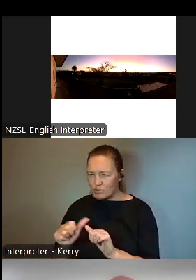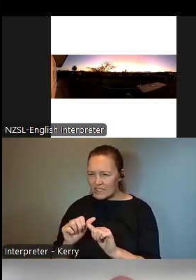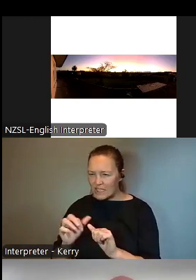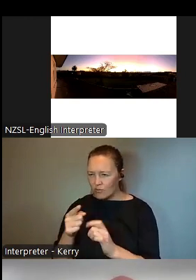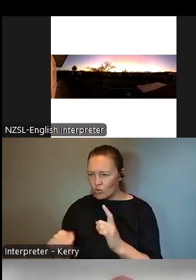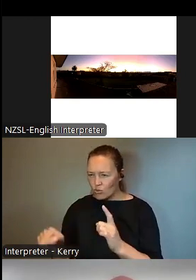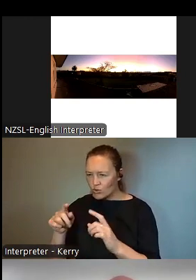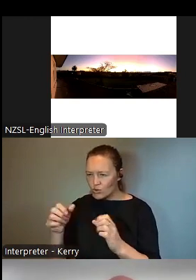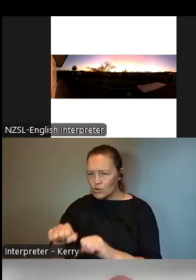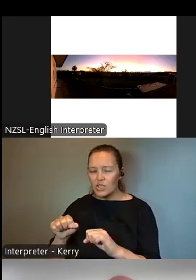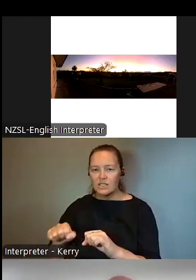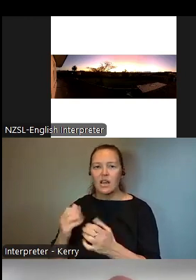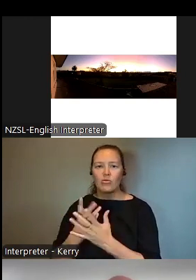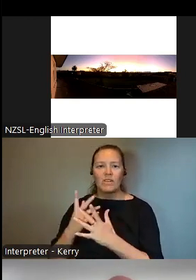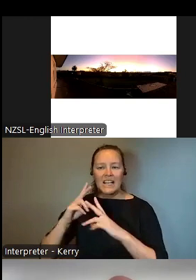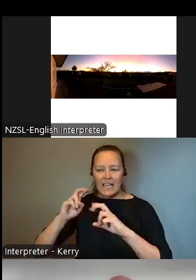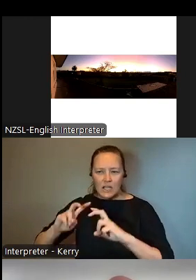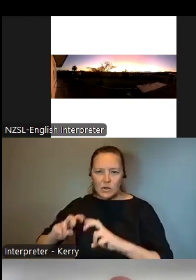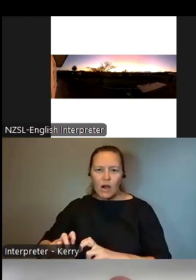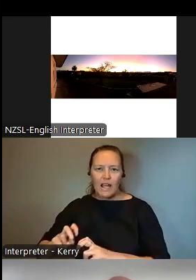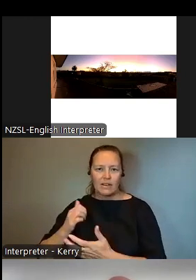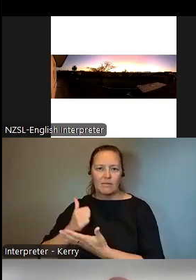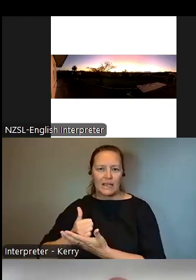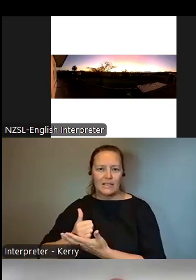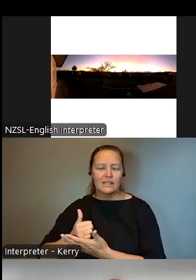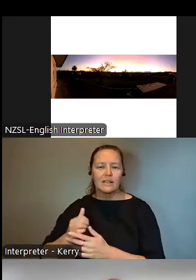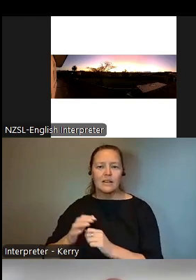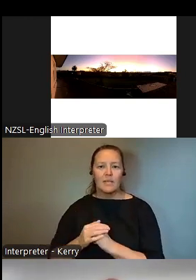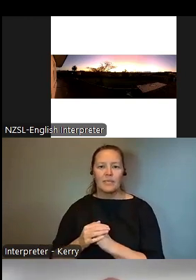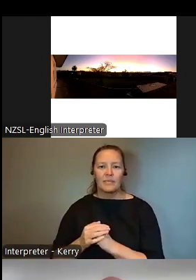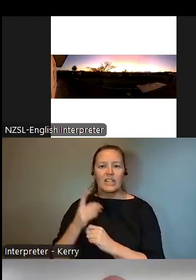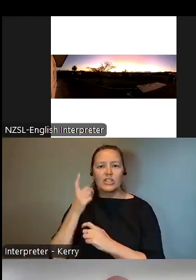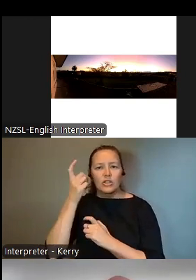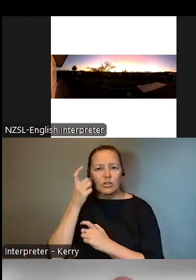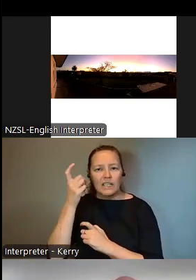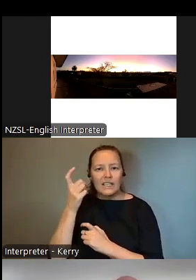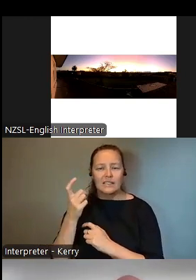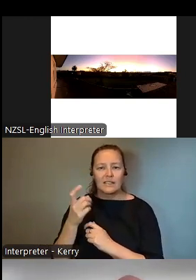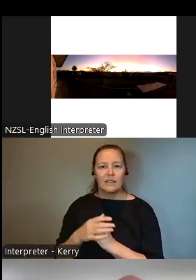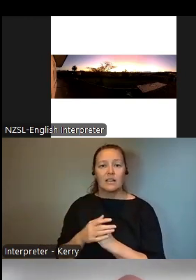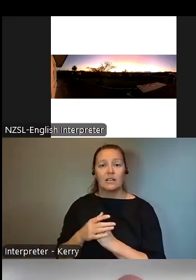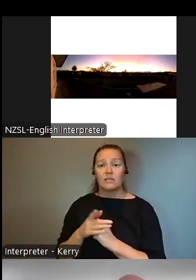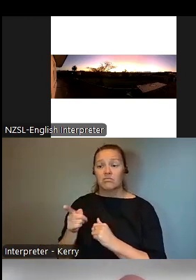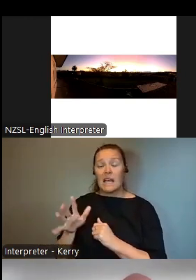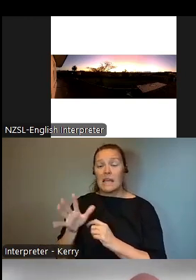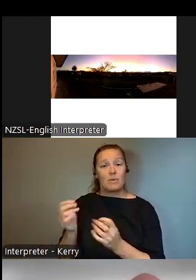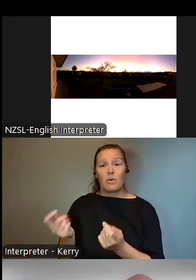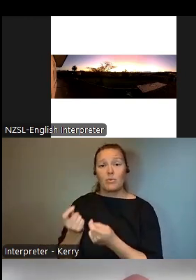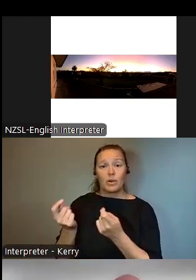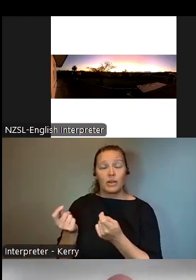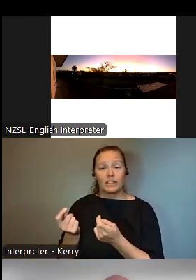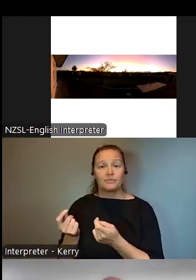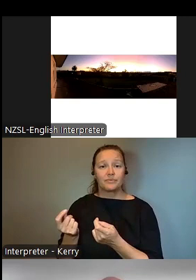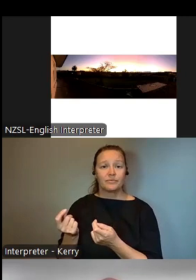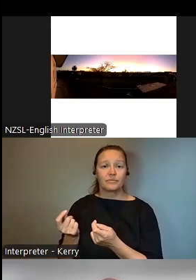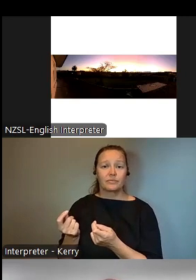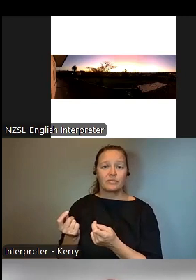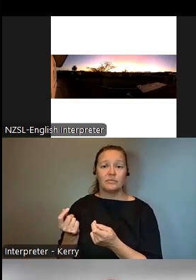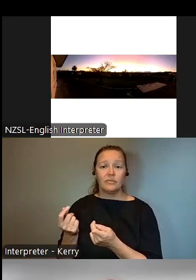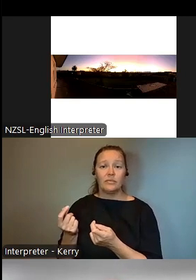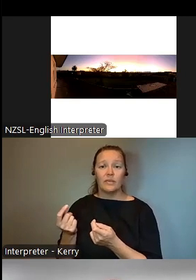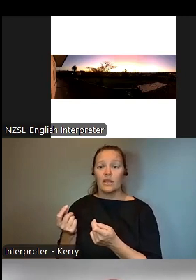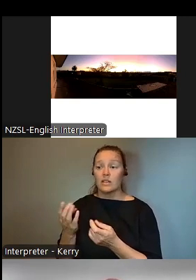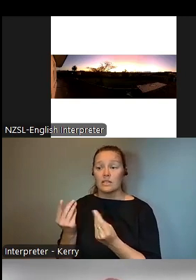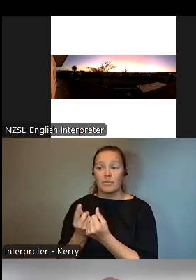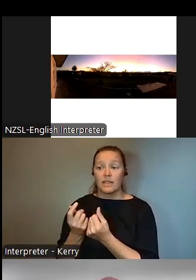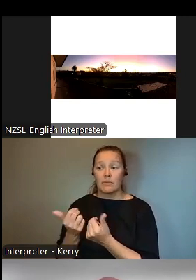really inquiry-based, it's curious, and it's a sort of thing that might not work. There's a failure there that actually didn't come off,